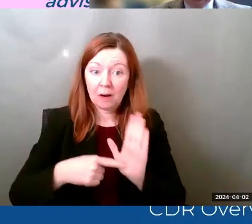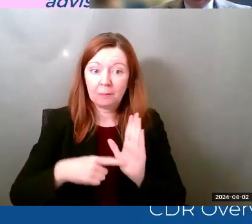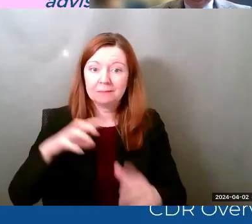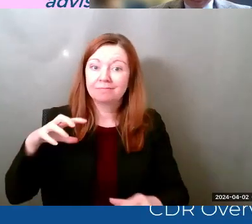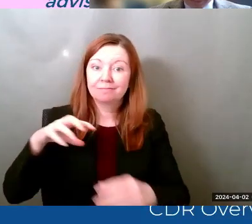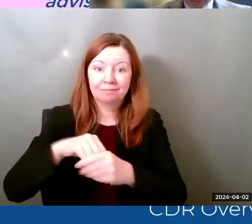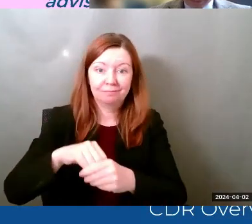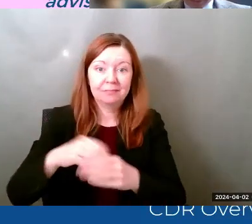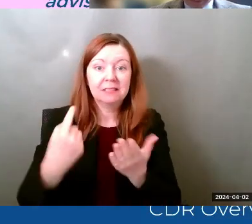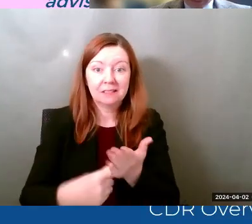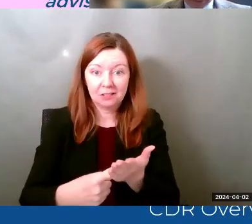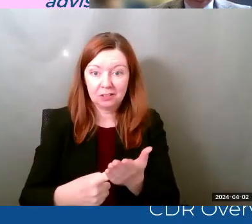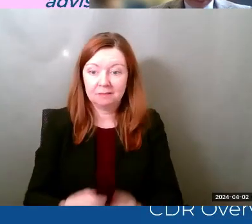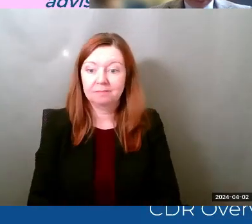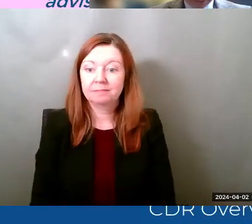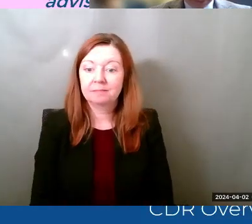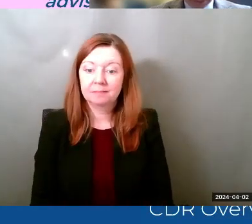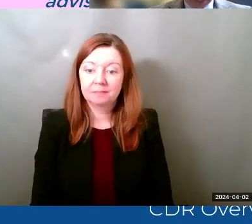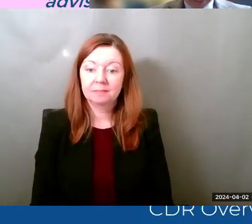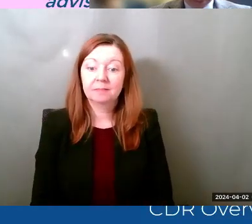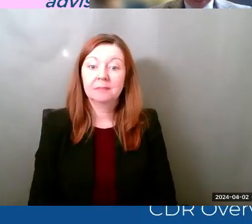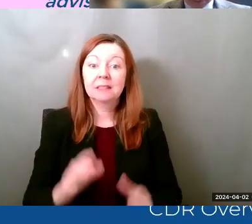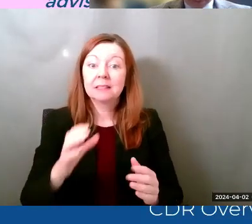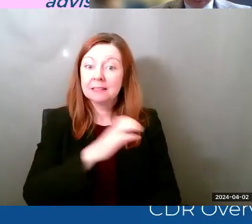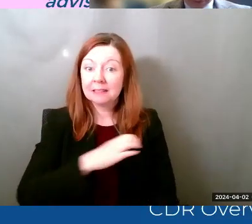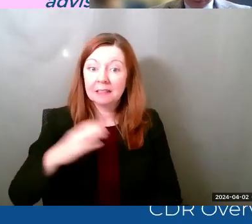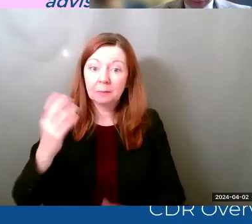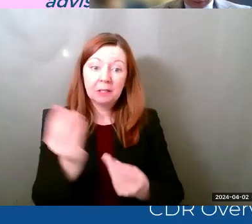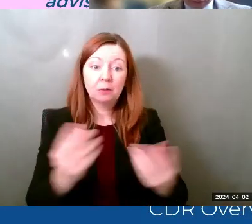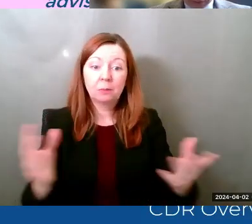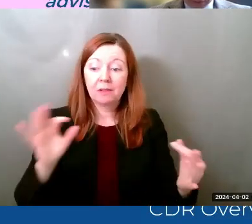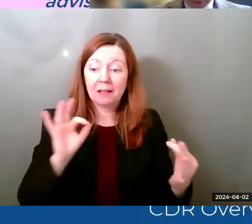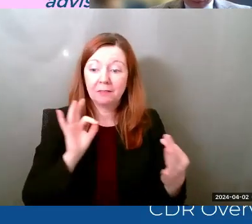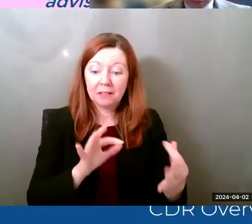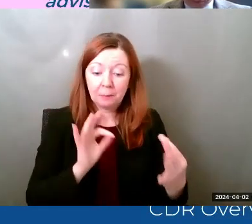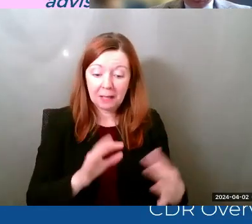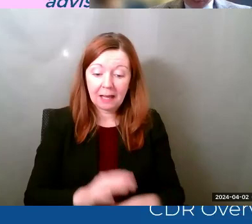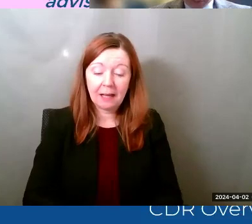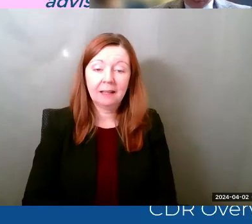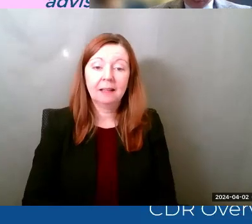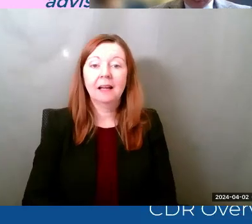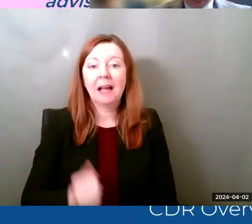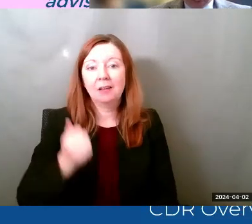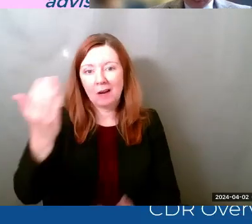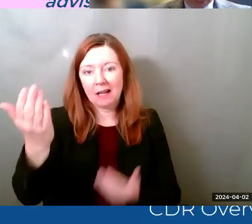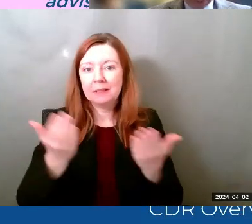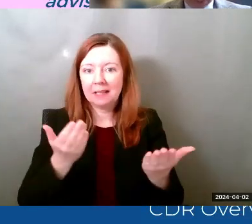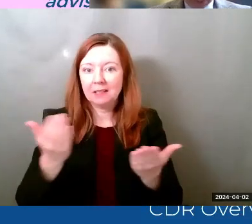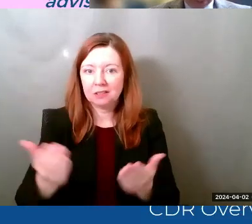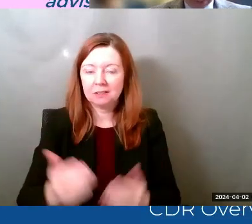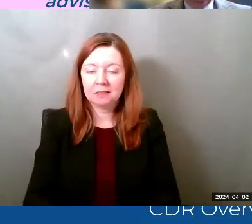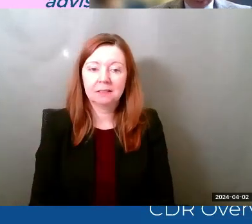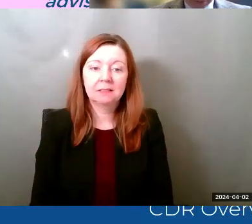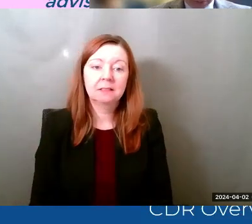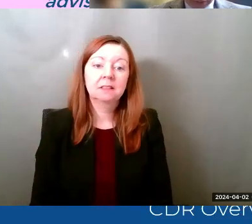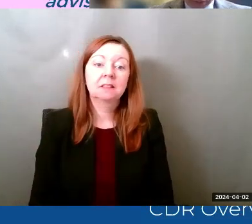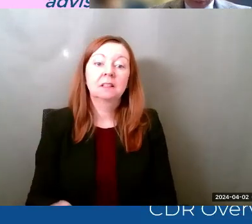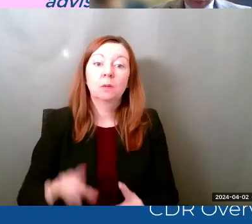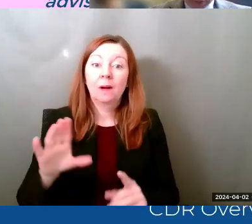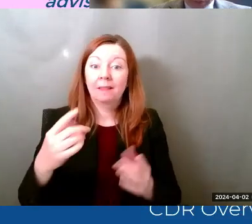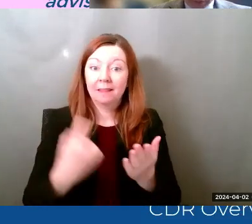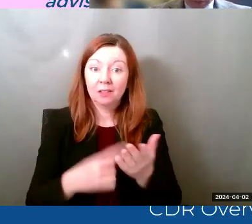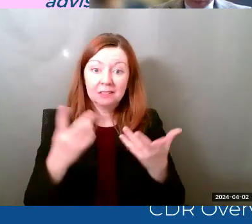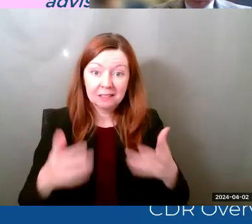in this discussion. The committee will provide feedback and recommendations. After their